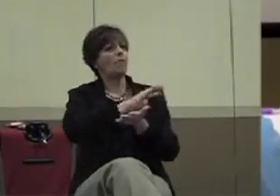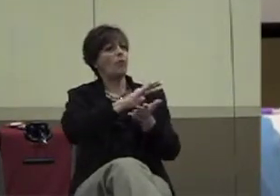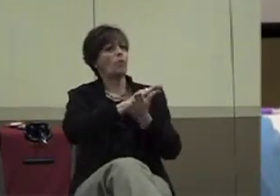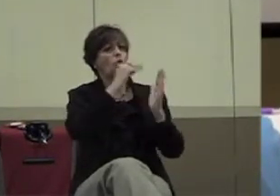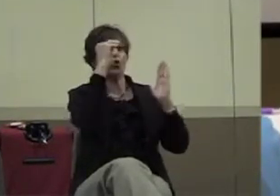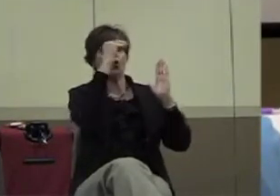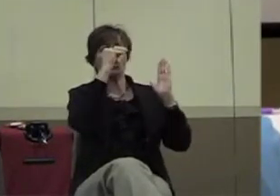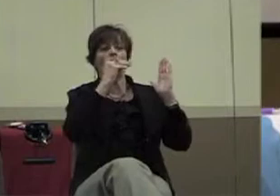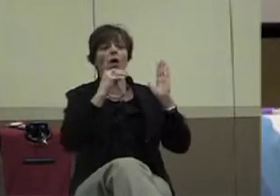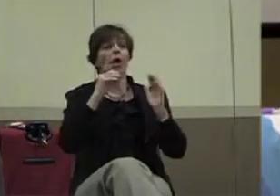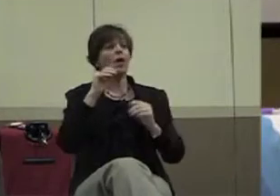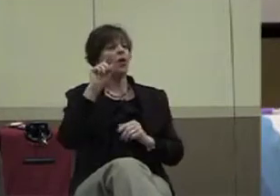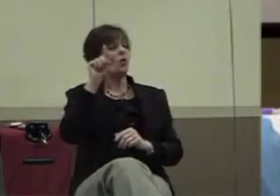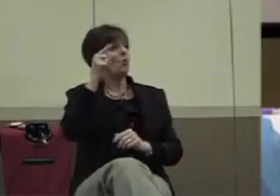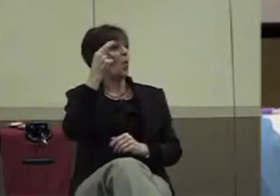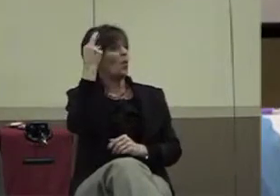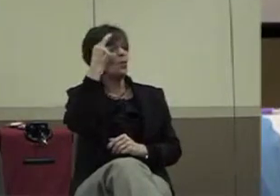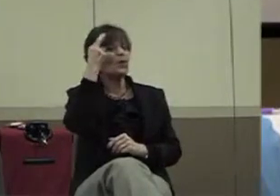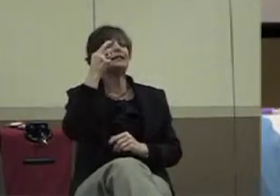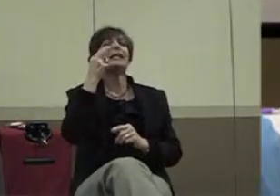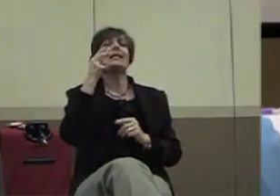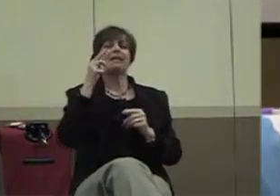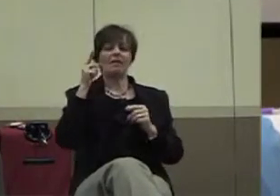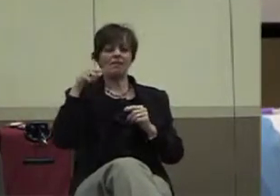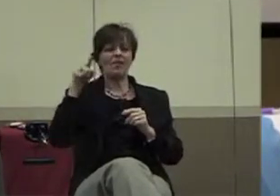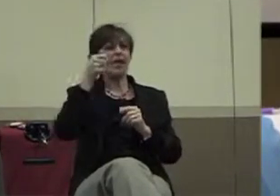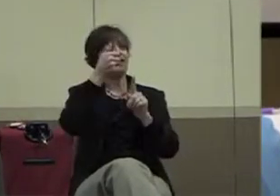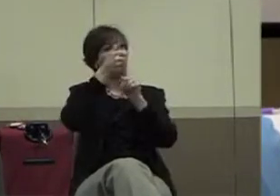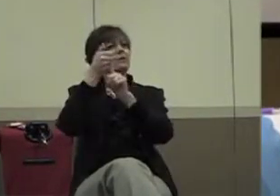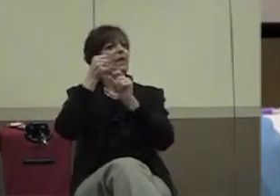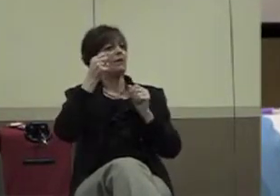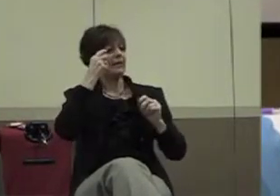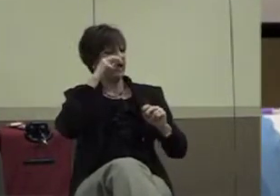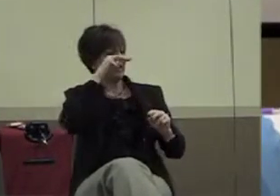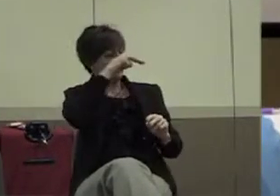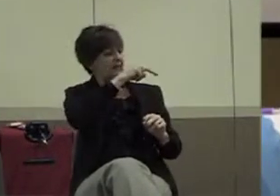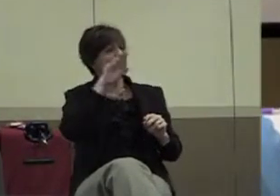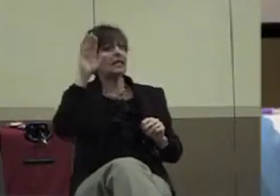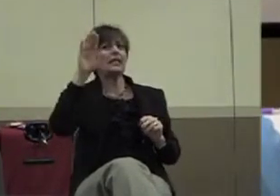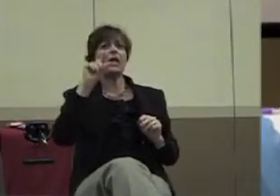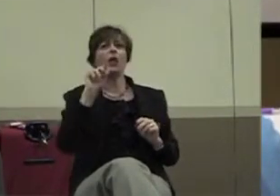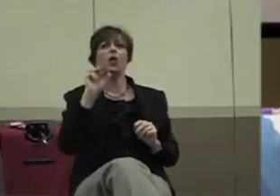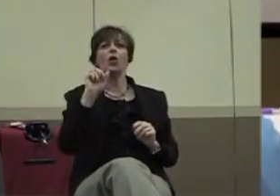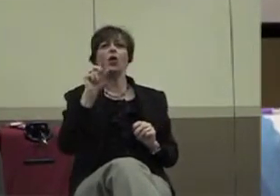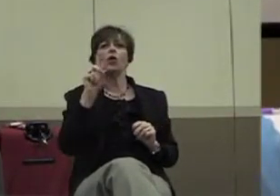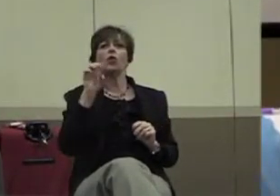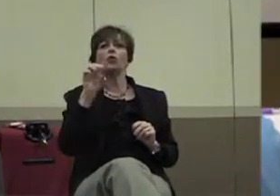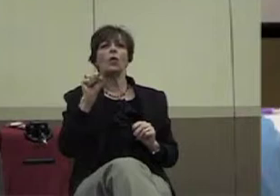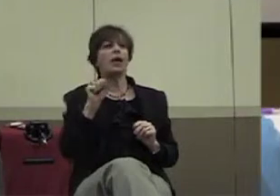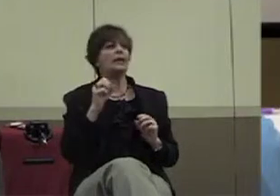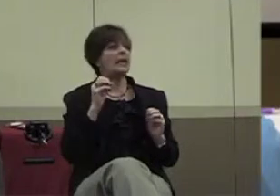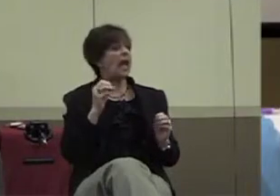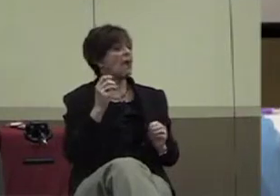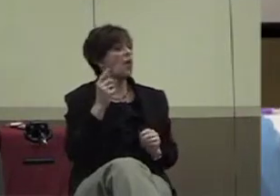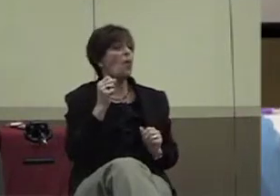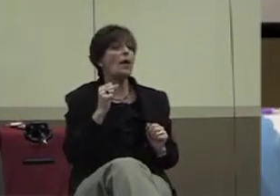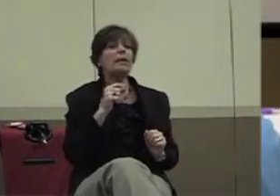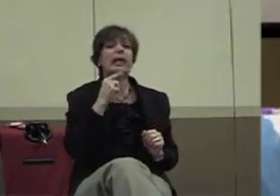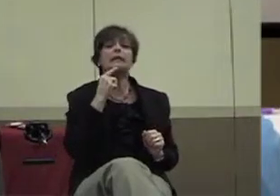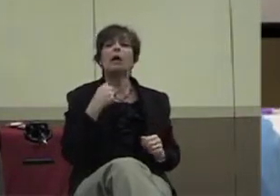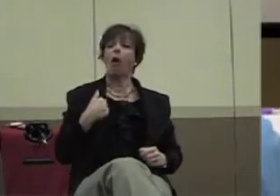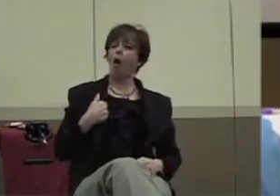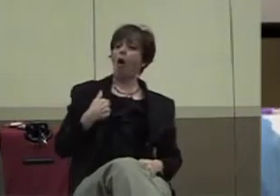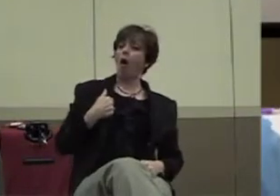did that was because they could see their grades right there, plus then nobody said, I didn't know I was making a C, or I didn't know I was